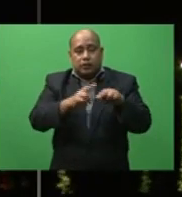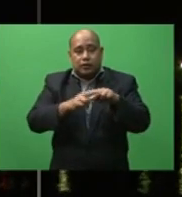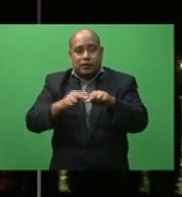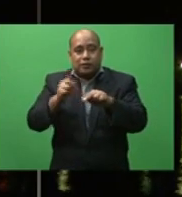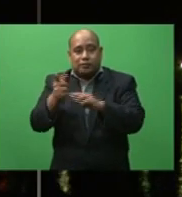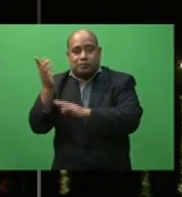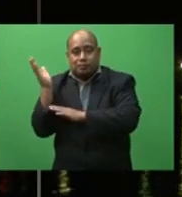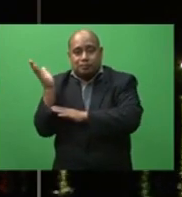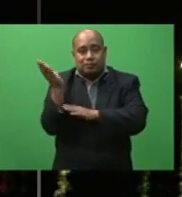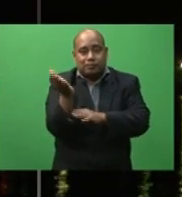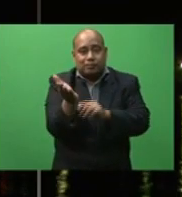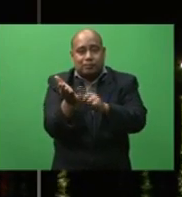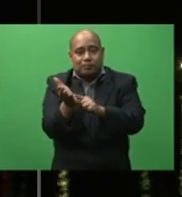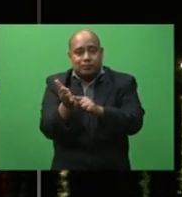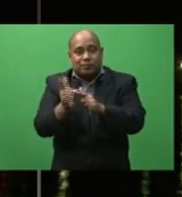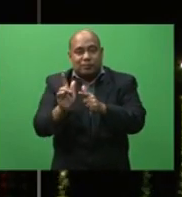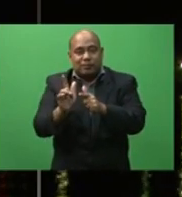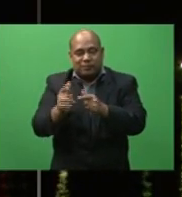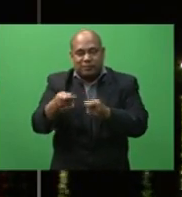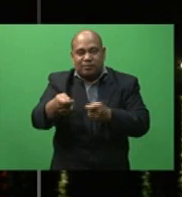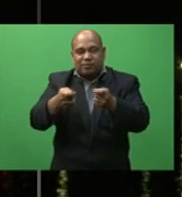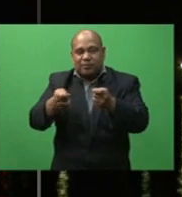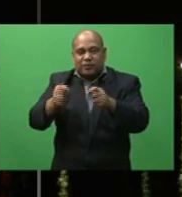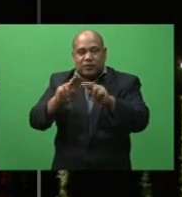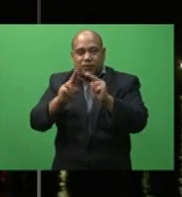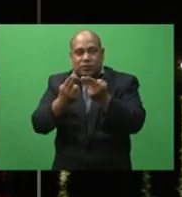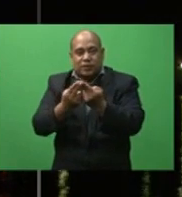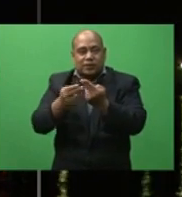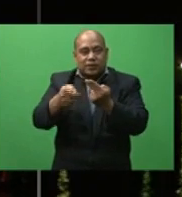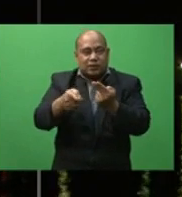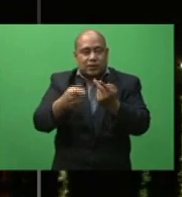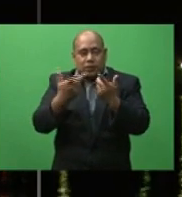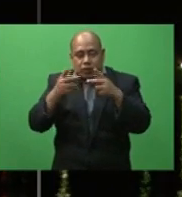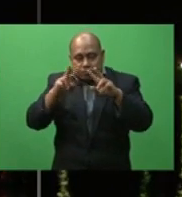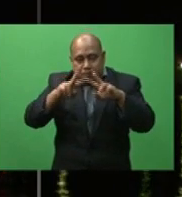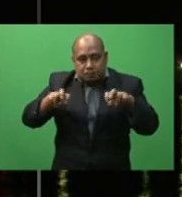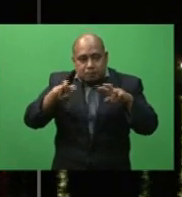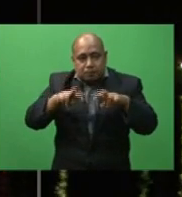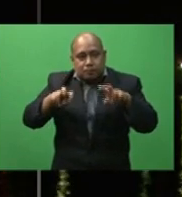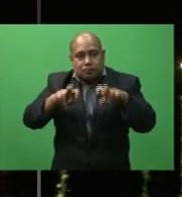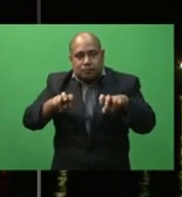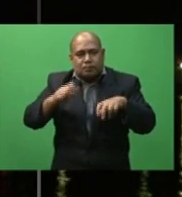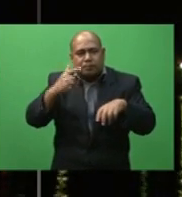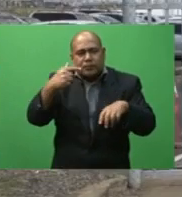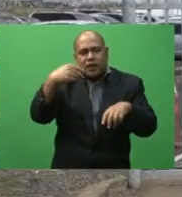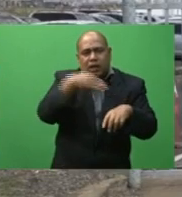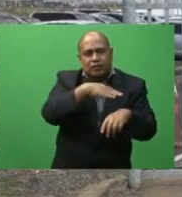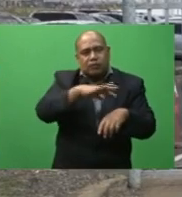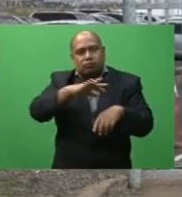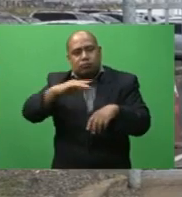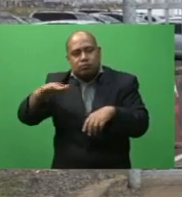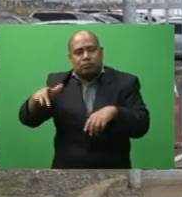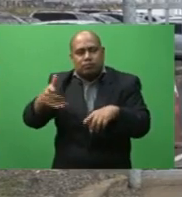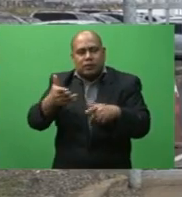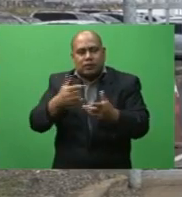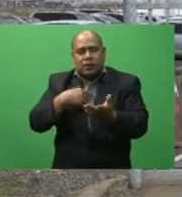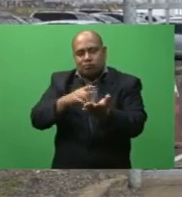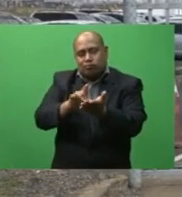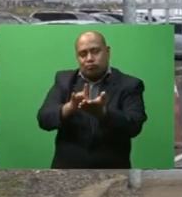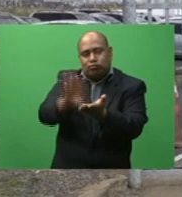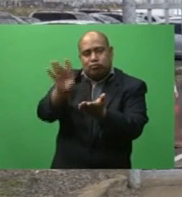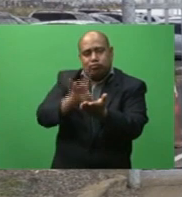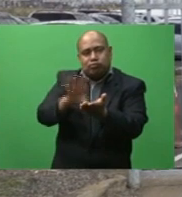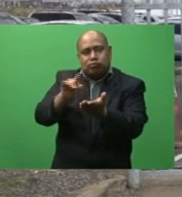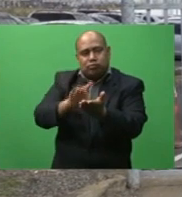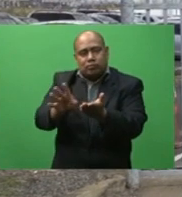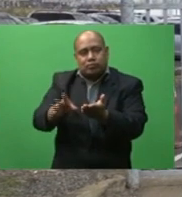is exploring their legal options over the termination of more than 700 staff of Fiji Airways on Monday. Union President Joe